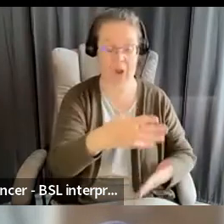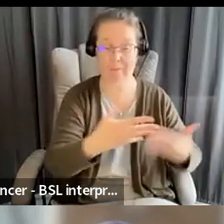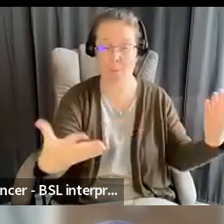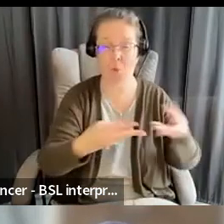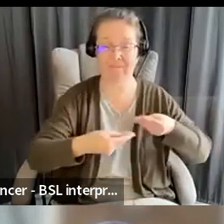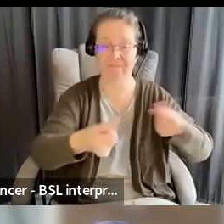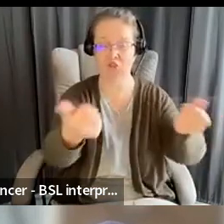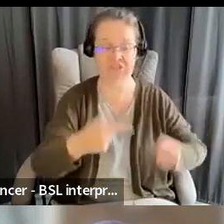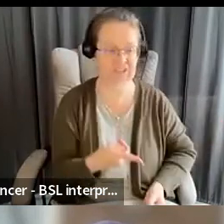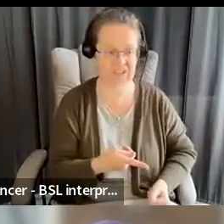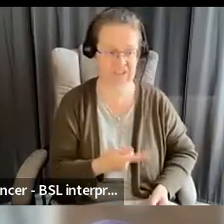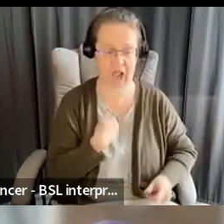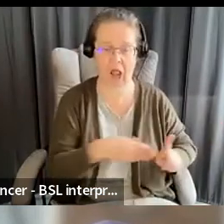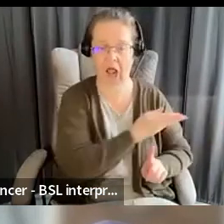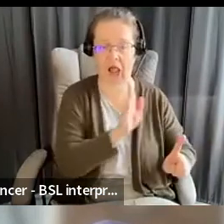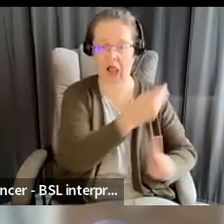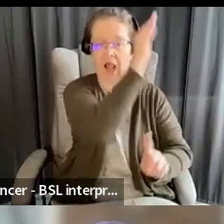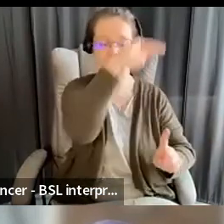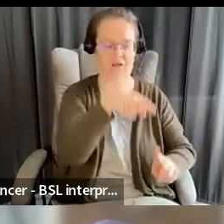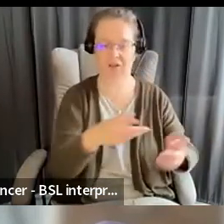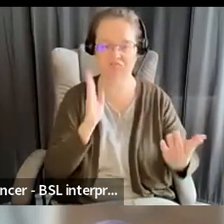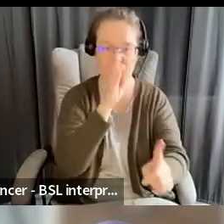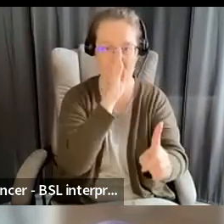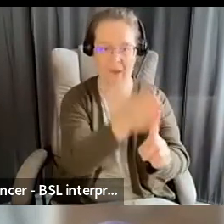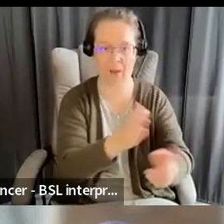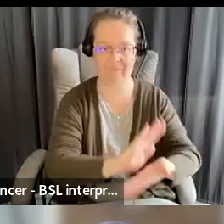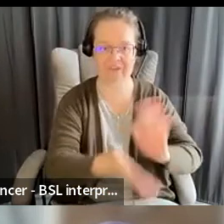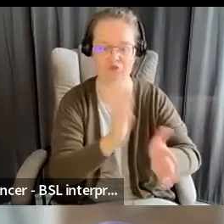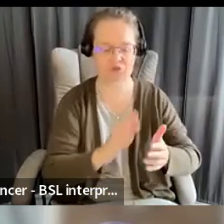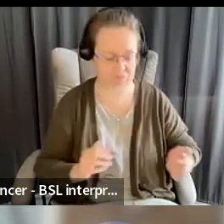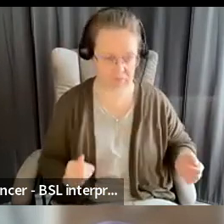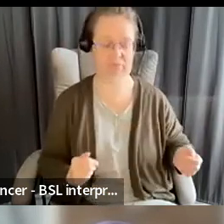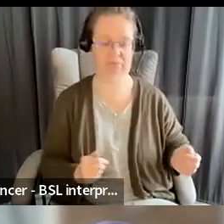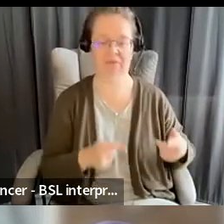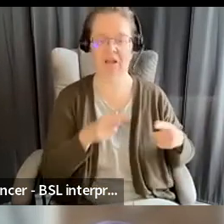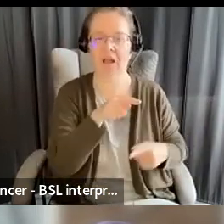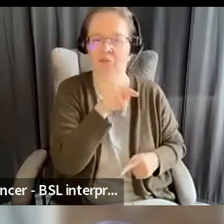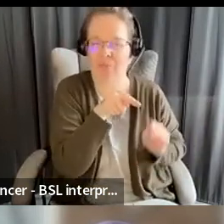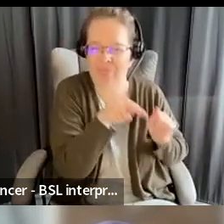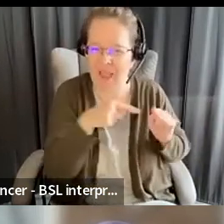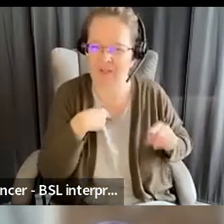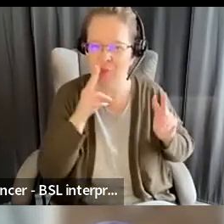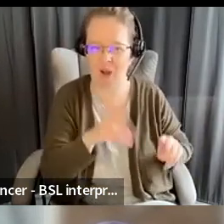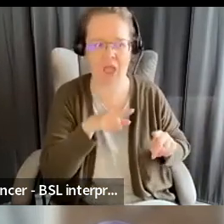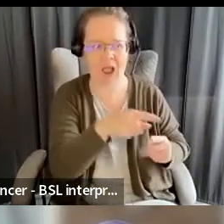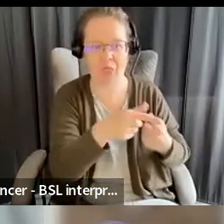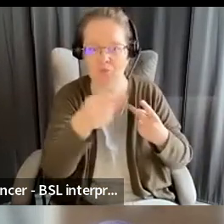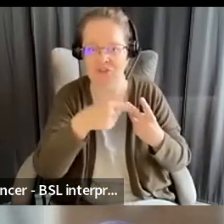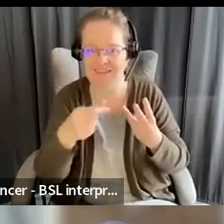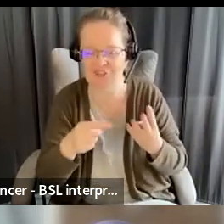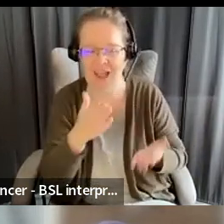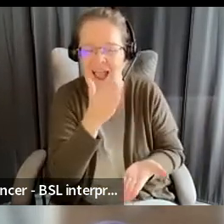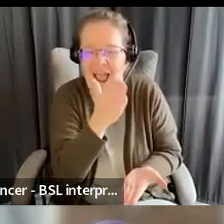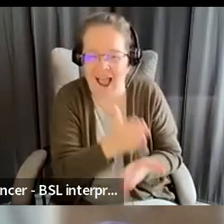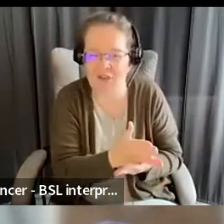So it's those things to look out for. There are places where people with those conditions can actually